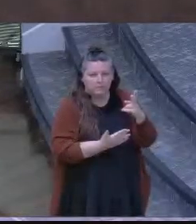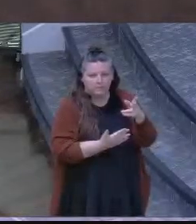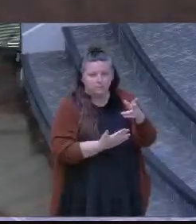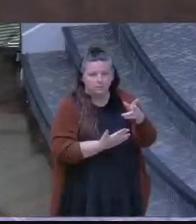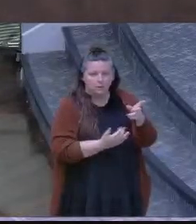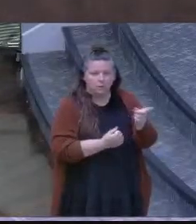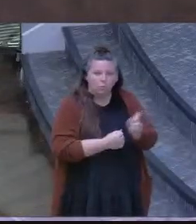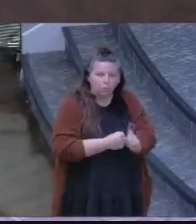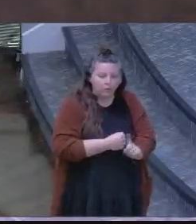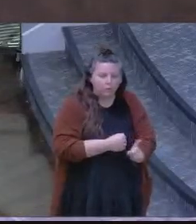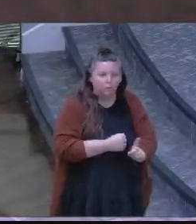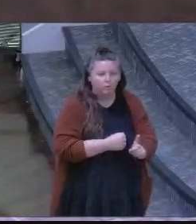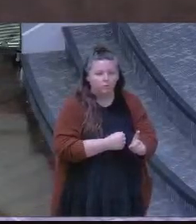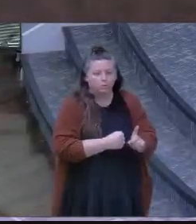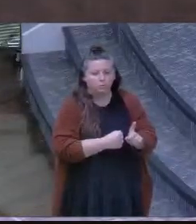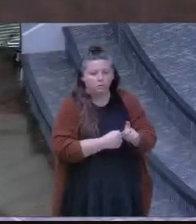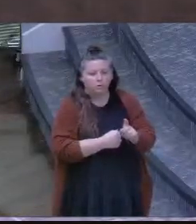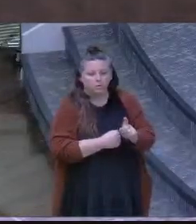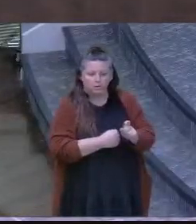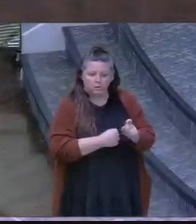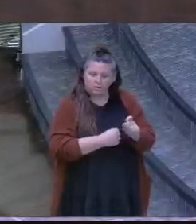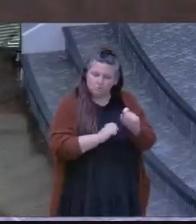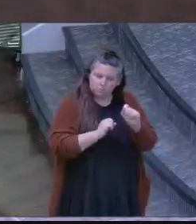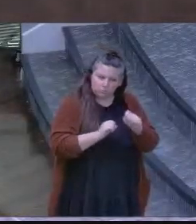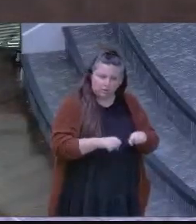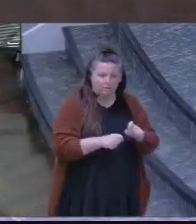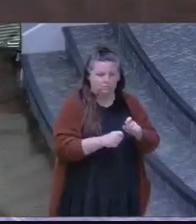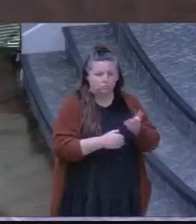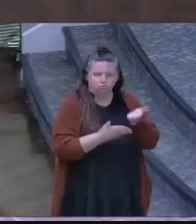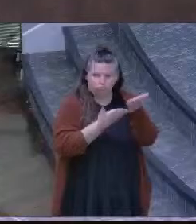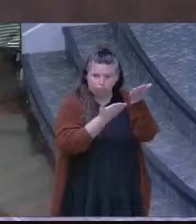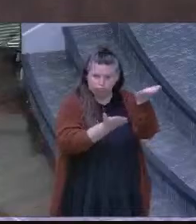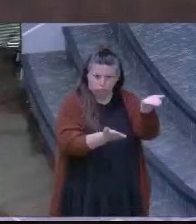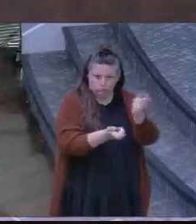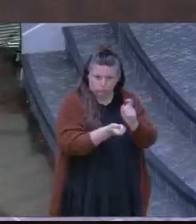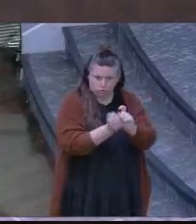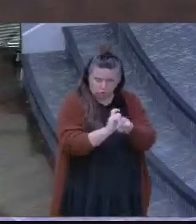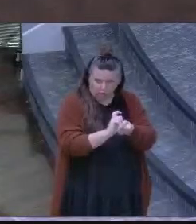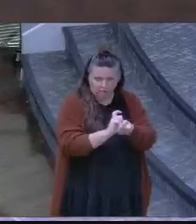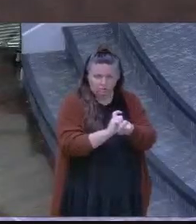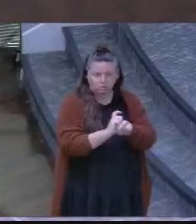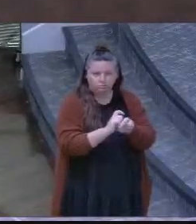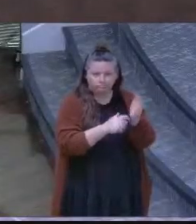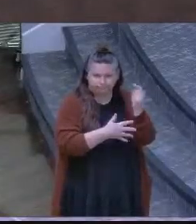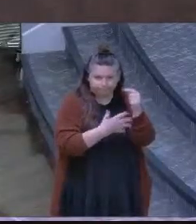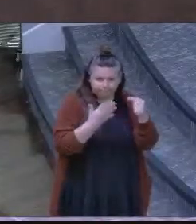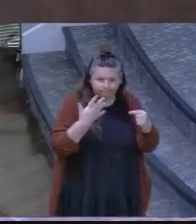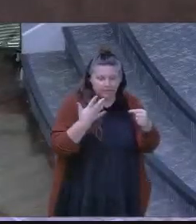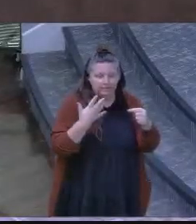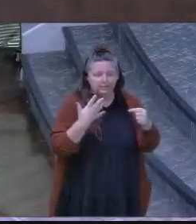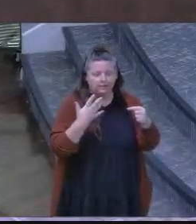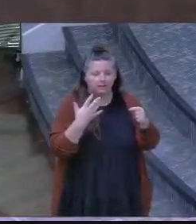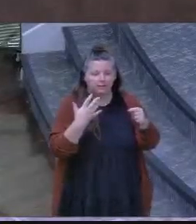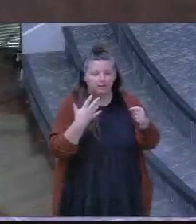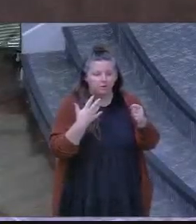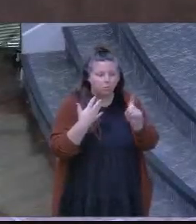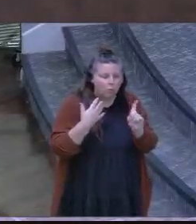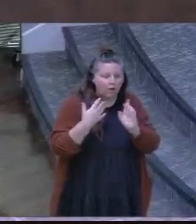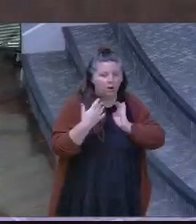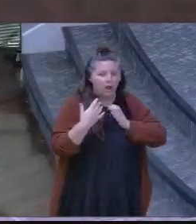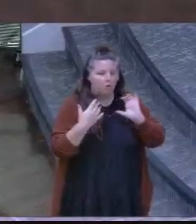where changes have been recommended, particularly where, our charter would allow